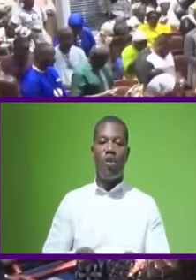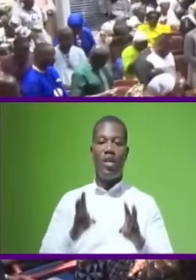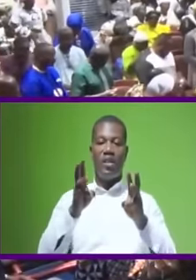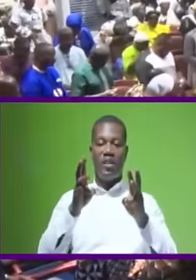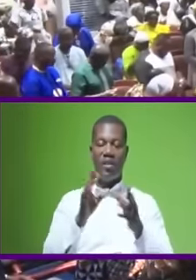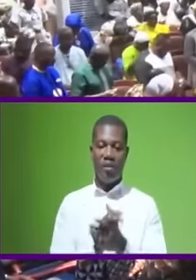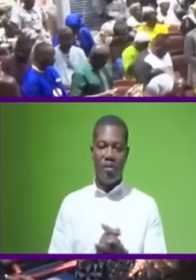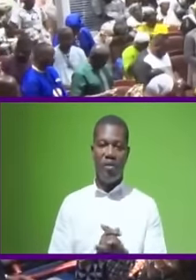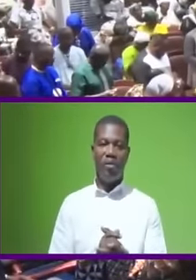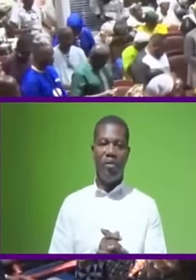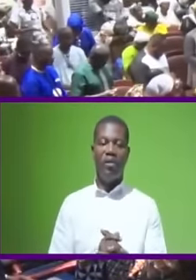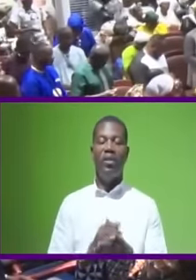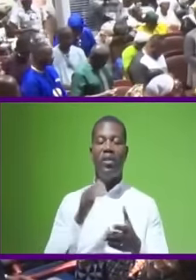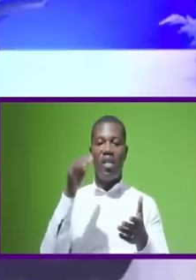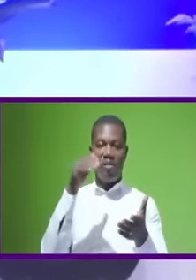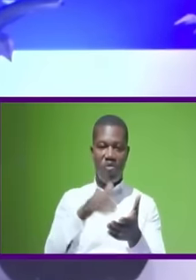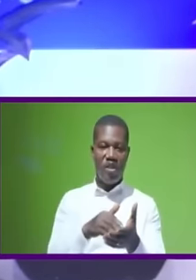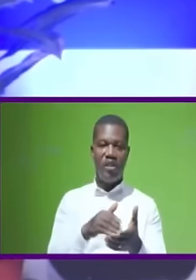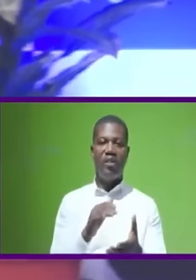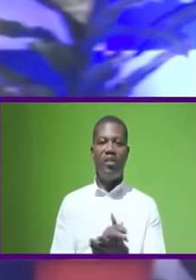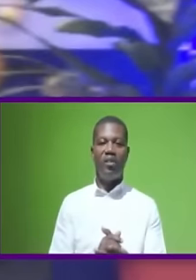Amen. Na fe